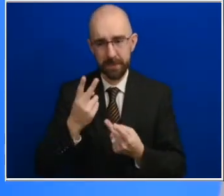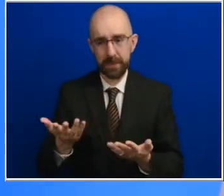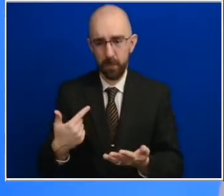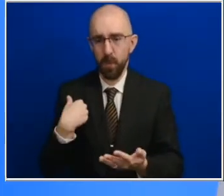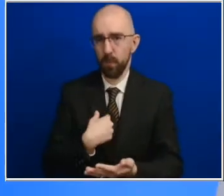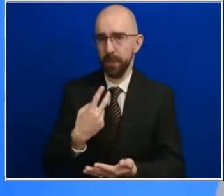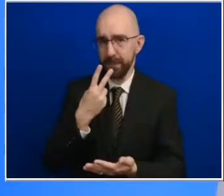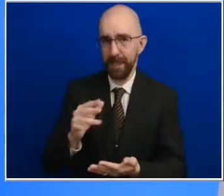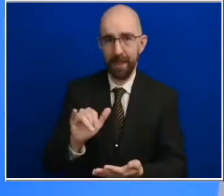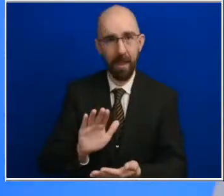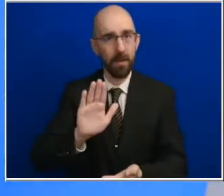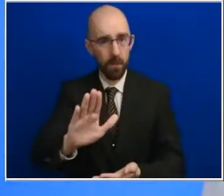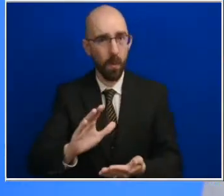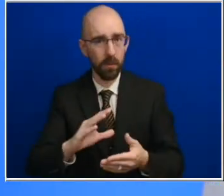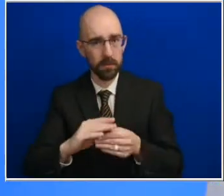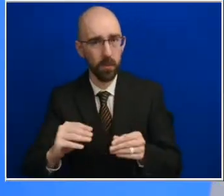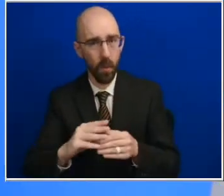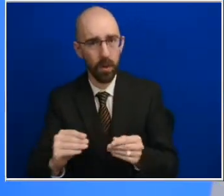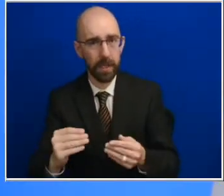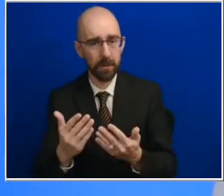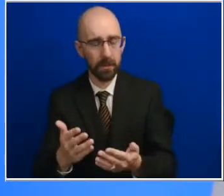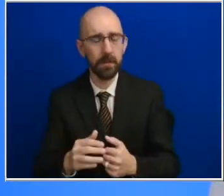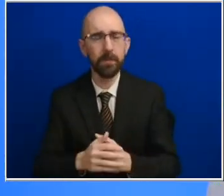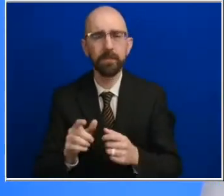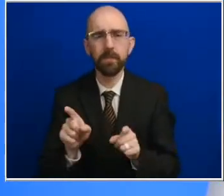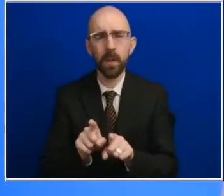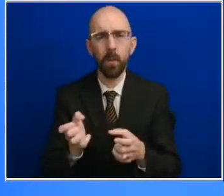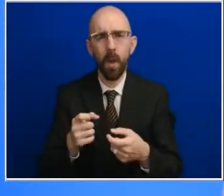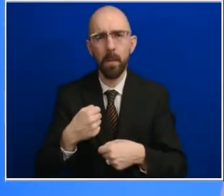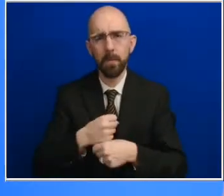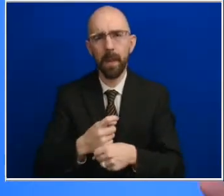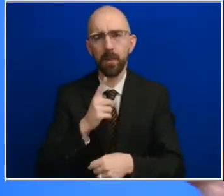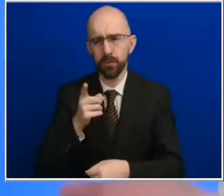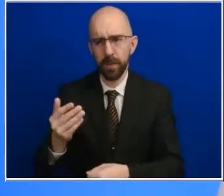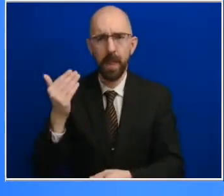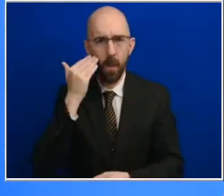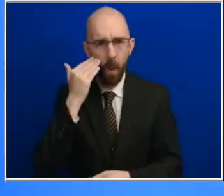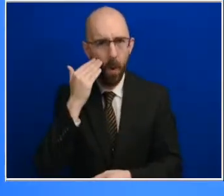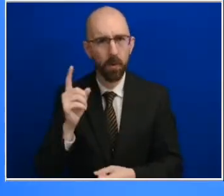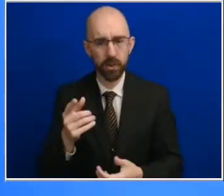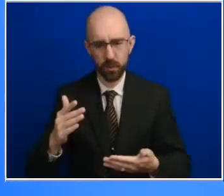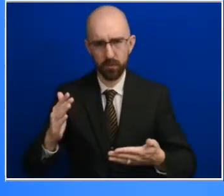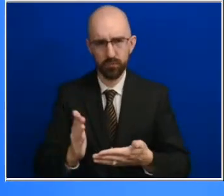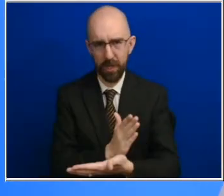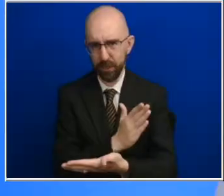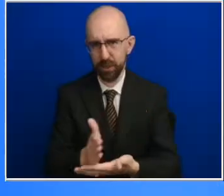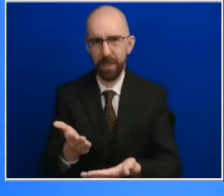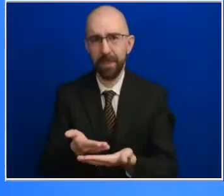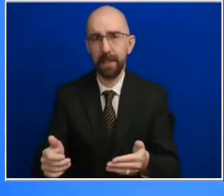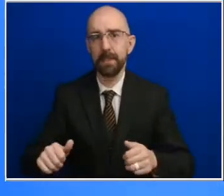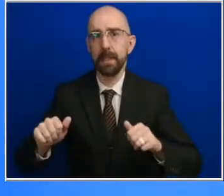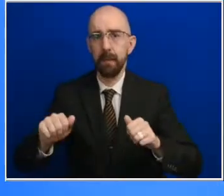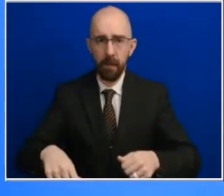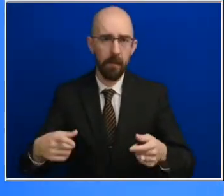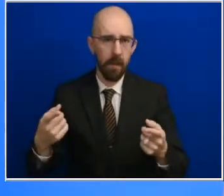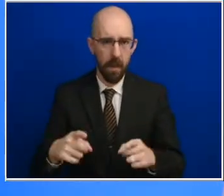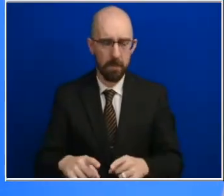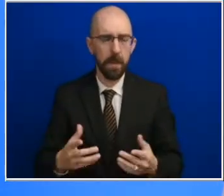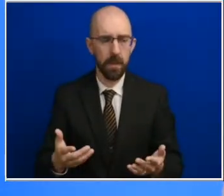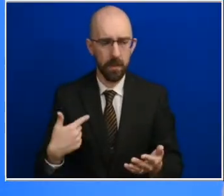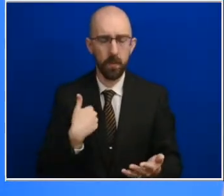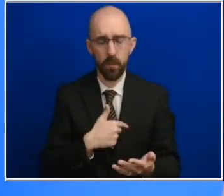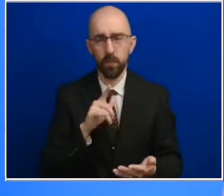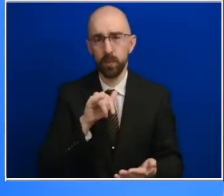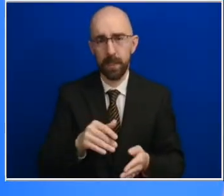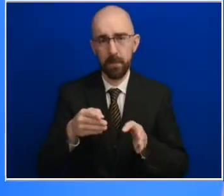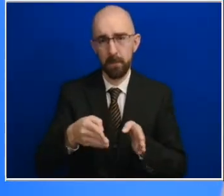yours. I think also, though, we want to make sure they know just the range of things that could happen, and that we really prepare them